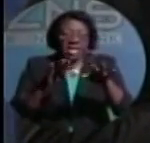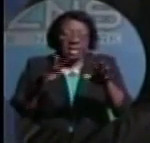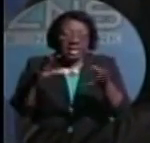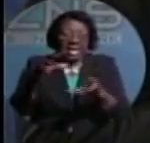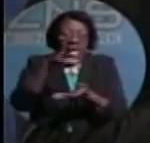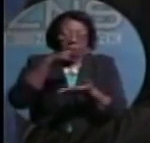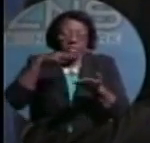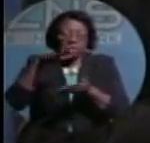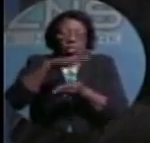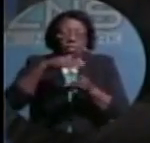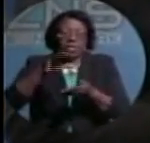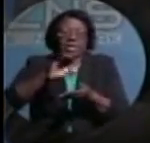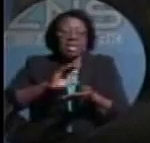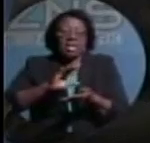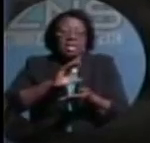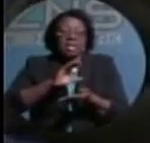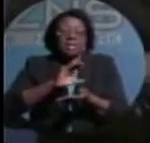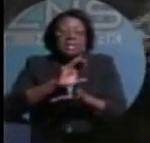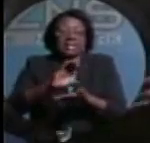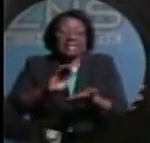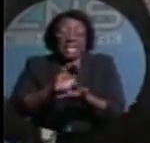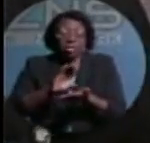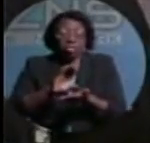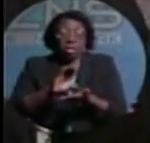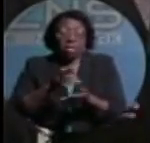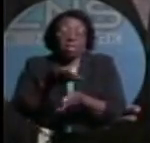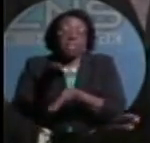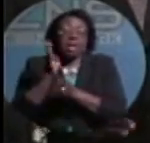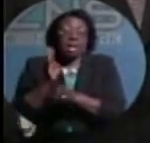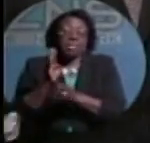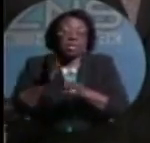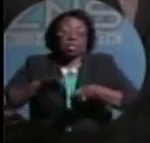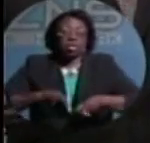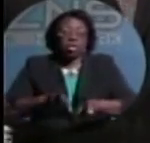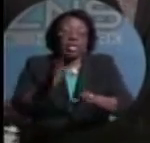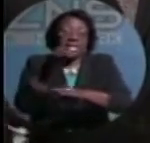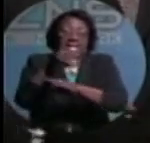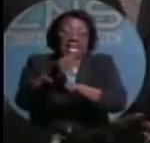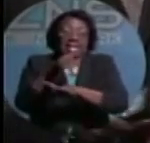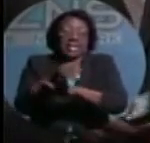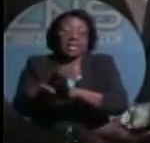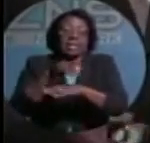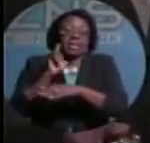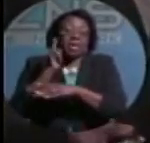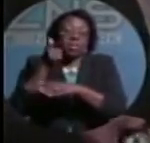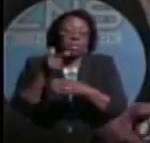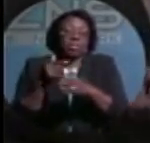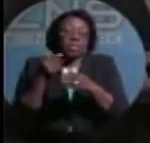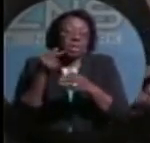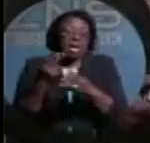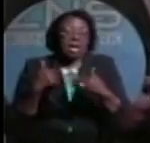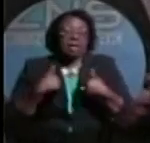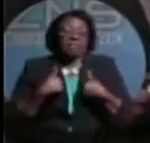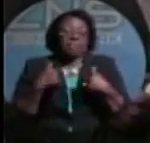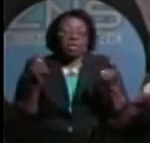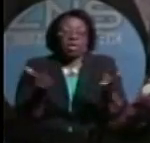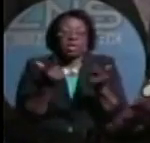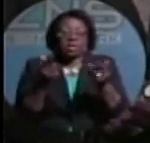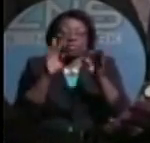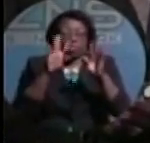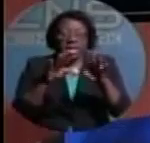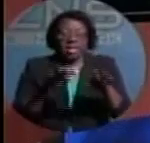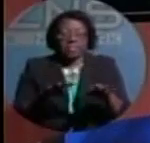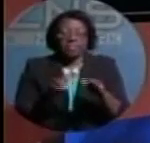central Bahamas already firing up some showers. So during the course of the nights, there will be pockets of these showers as those feeder bands continue to work their way toward the